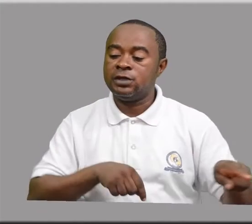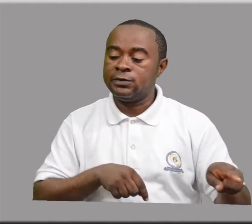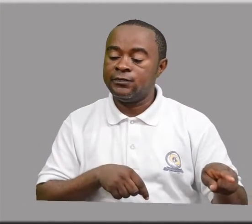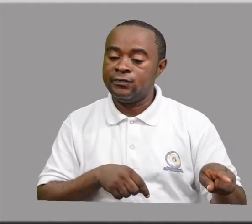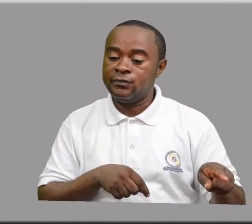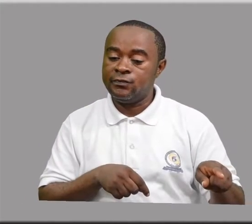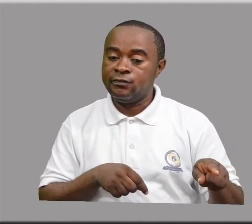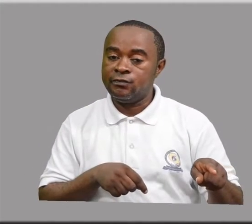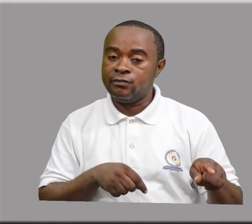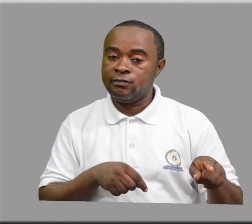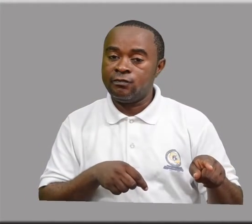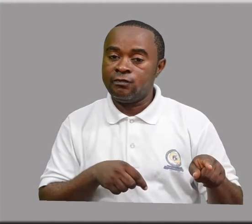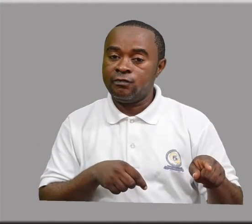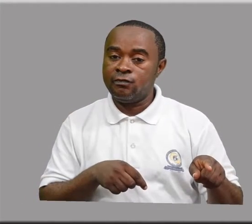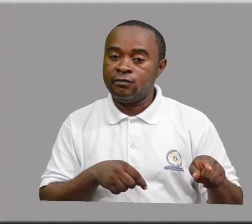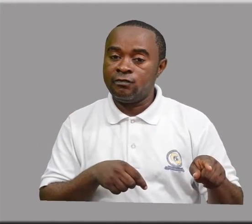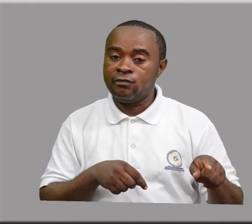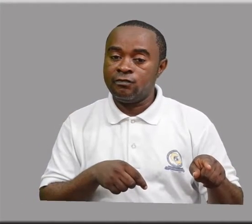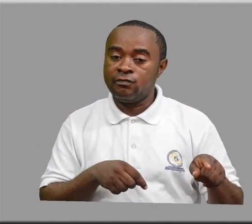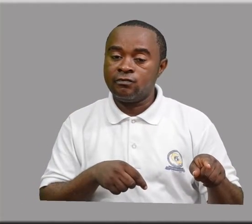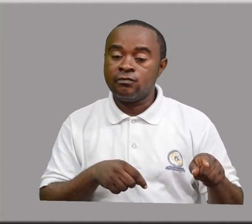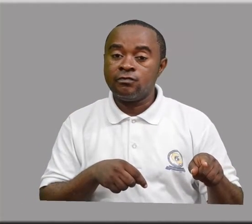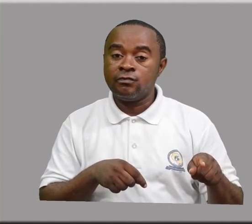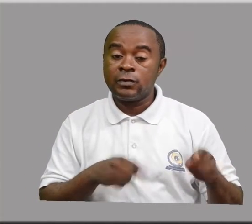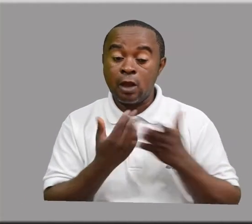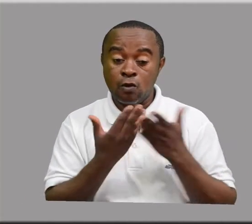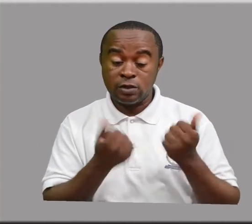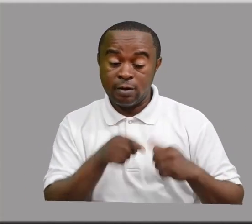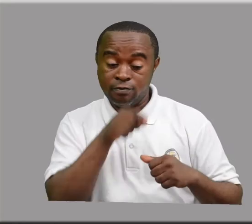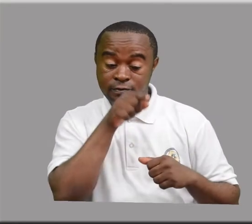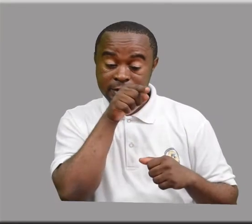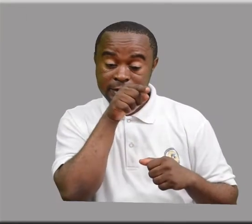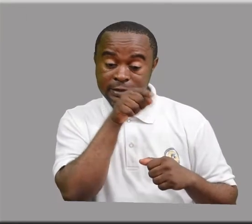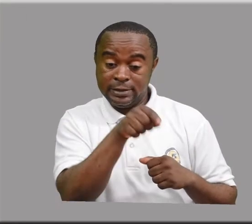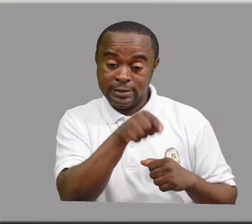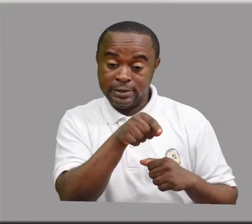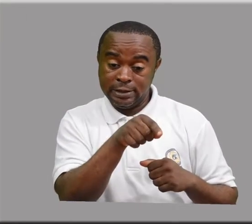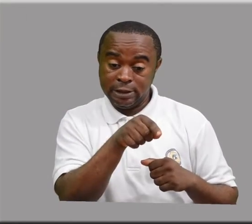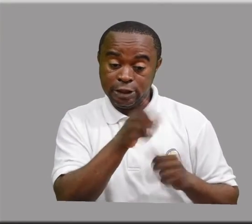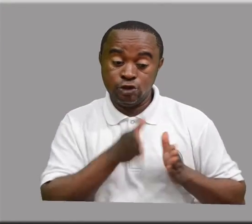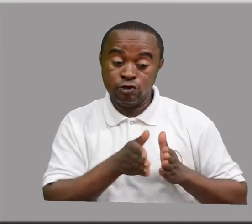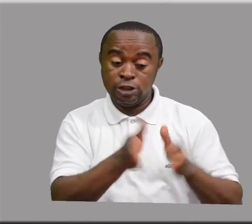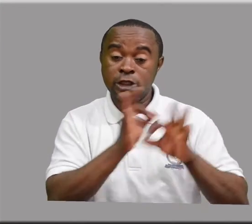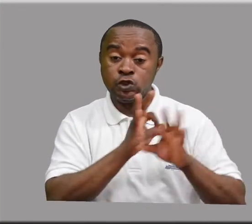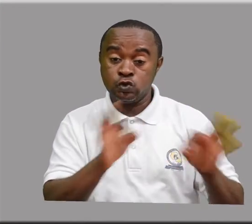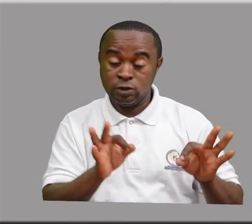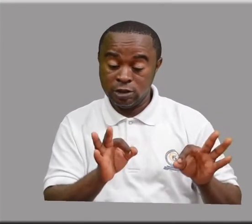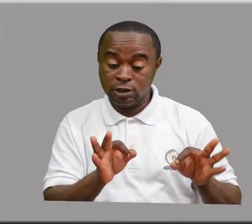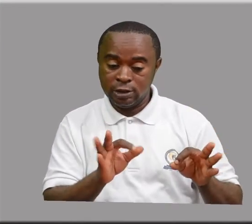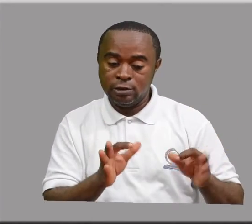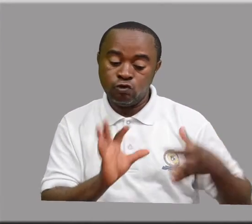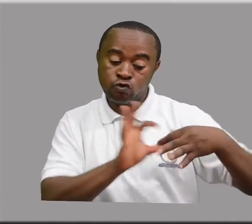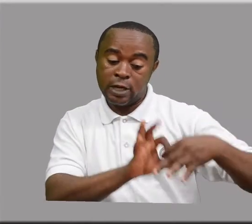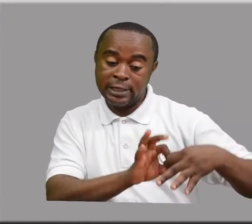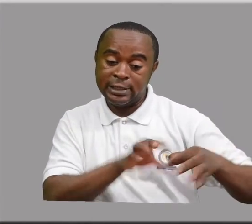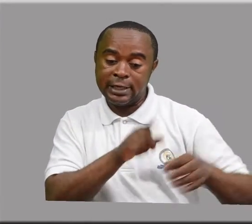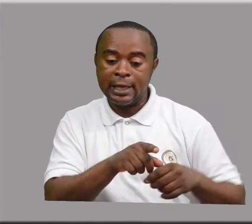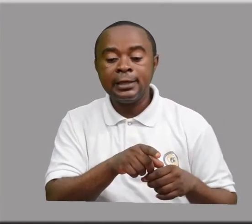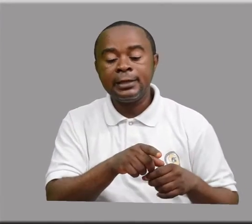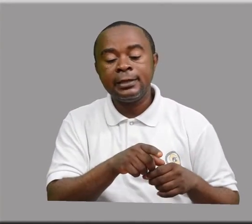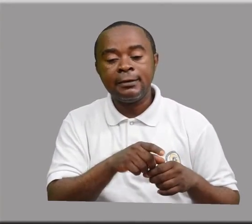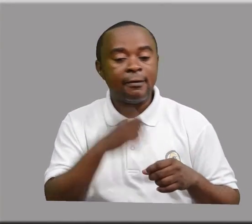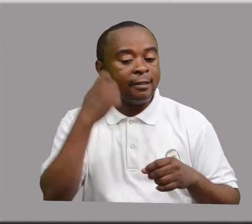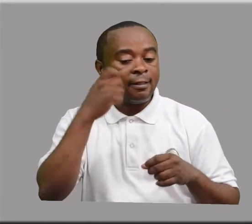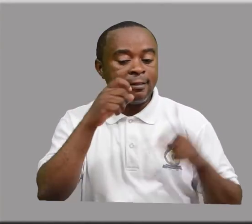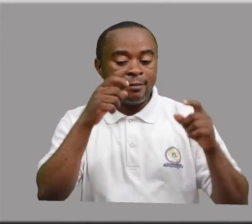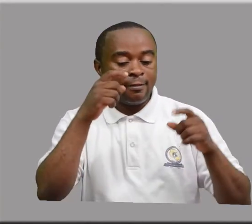After you have exhaustively done the empirical literature, you have conceptual framework. In